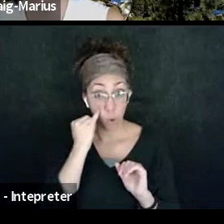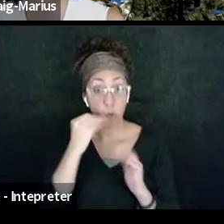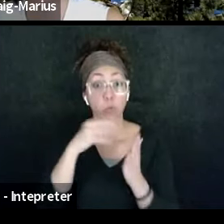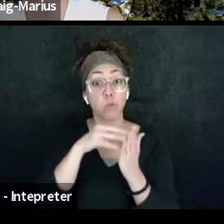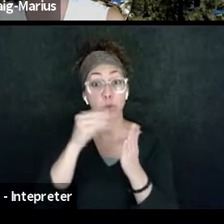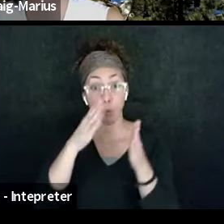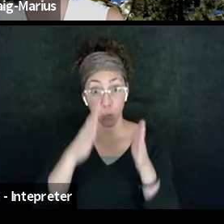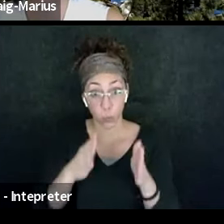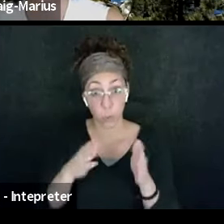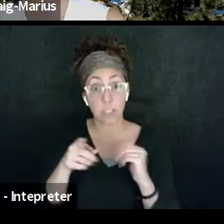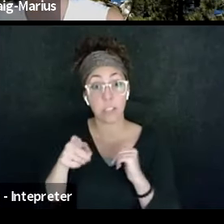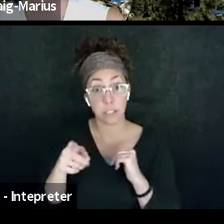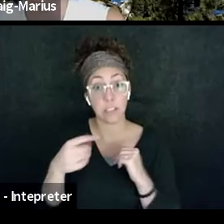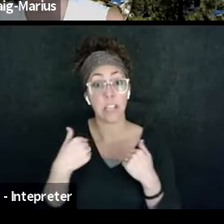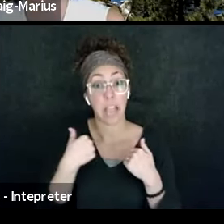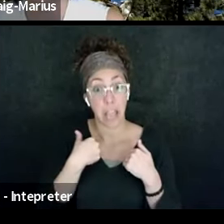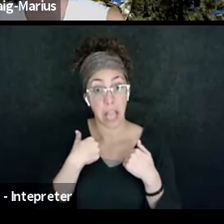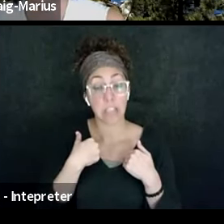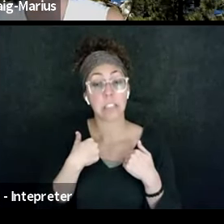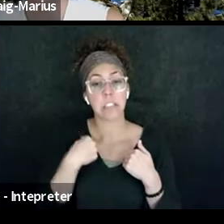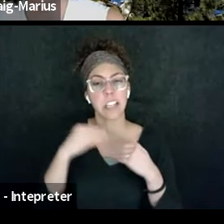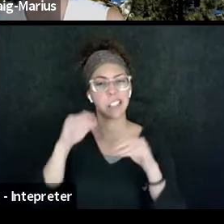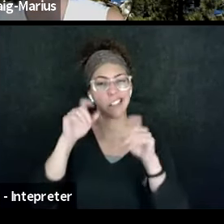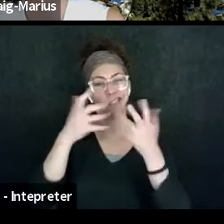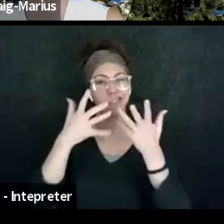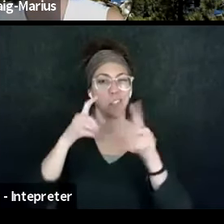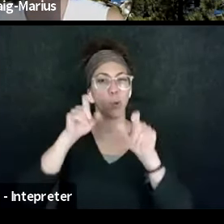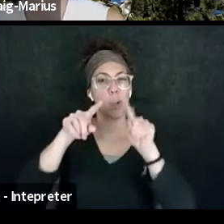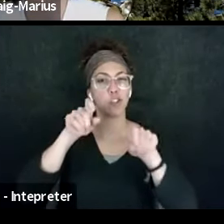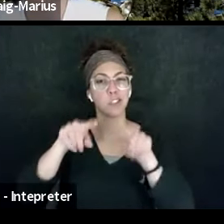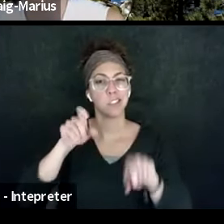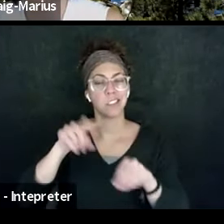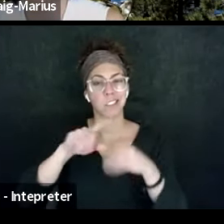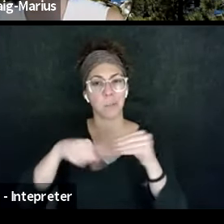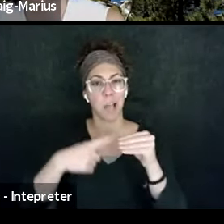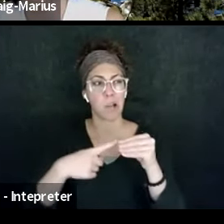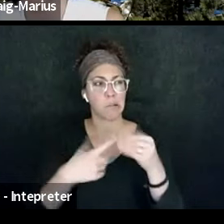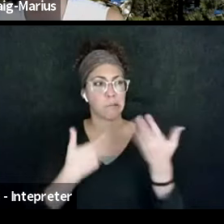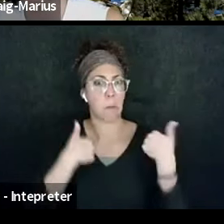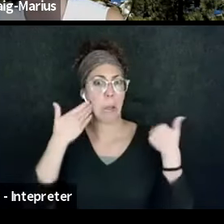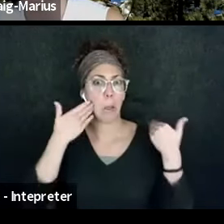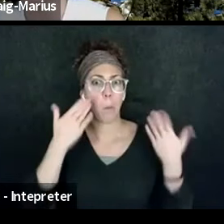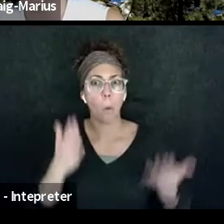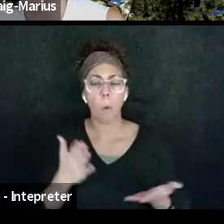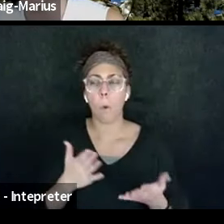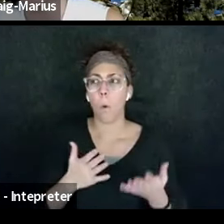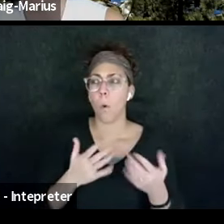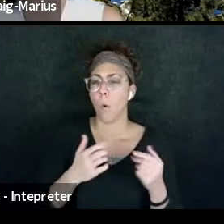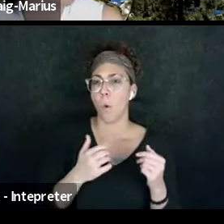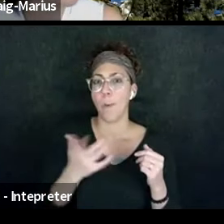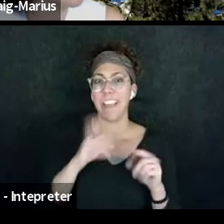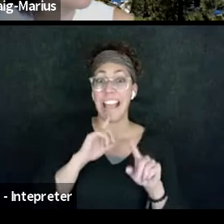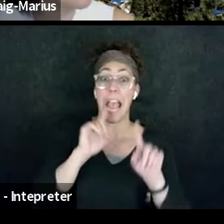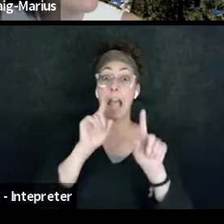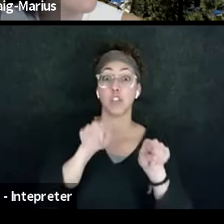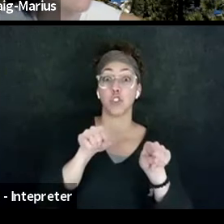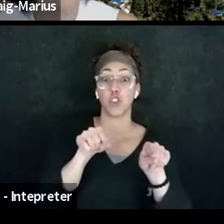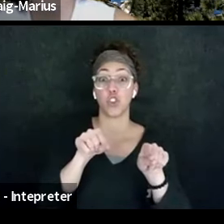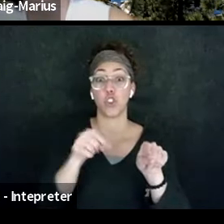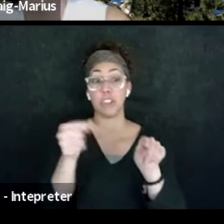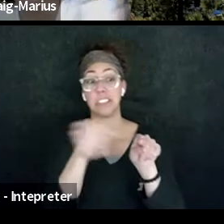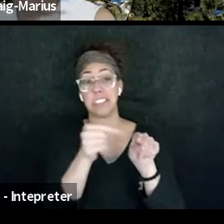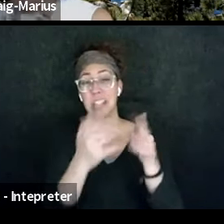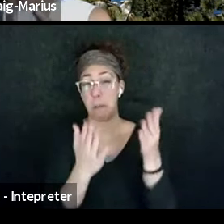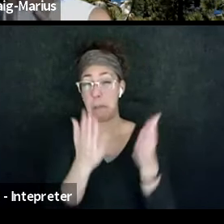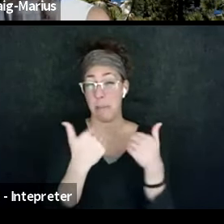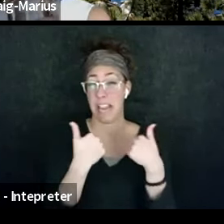of the questions that they are unsure, or they question or they answer the question where they might have some